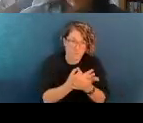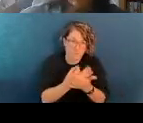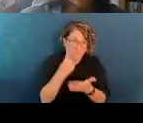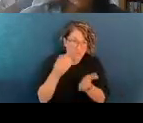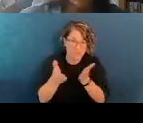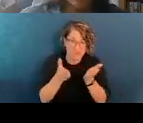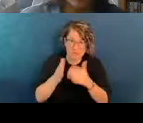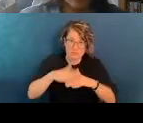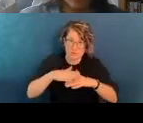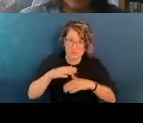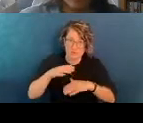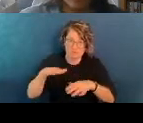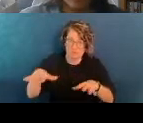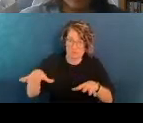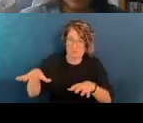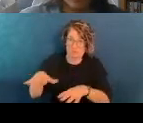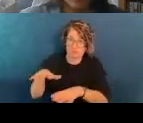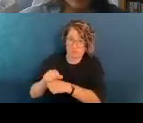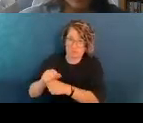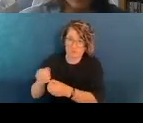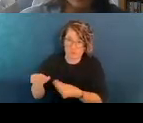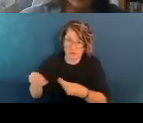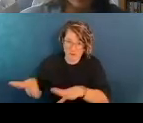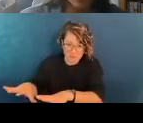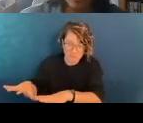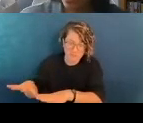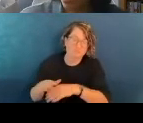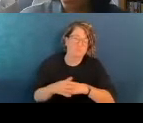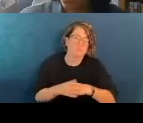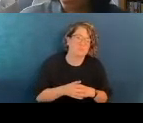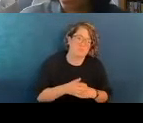controlled outside of self, and so on.